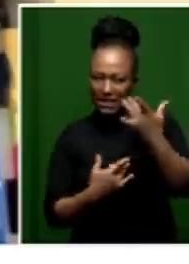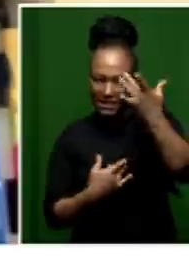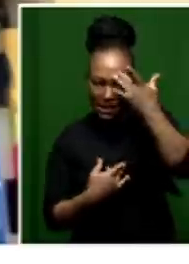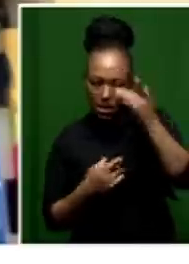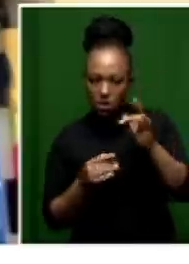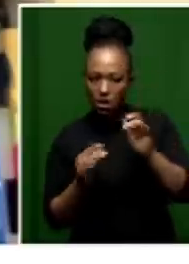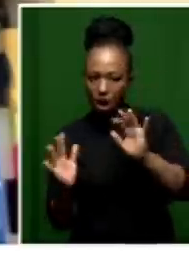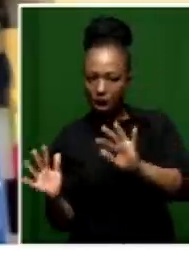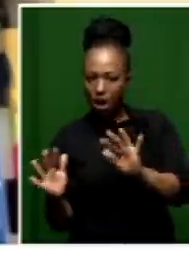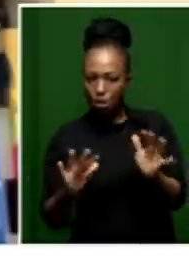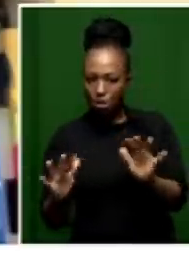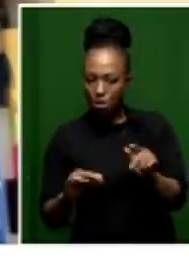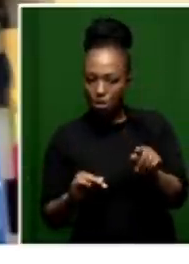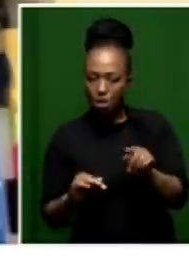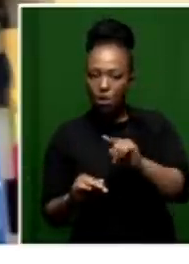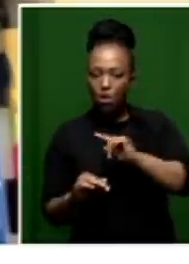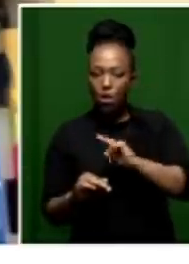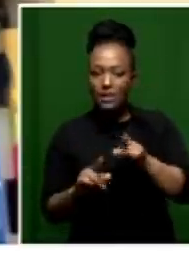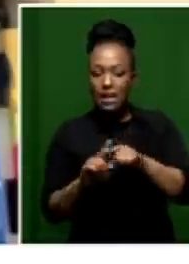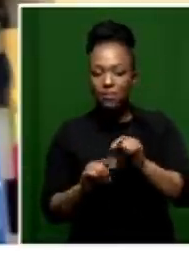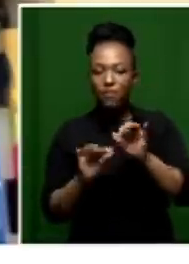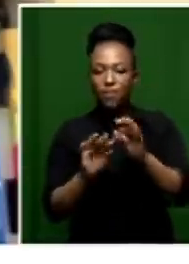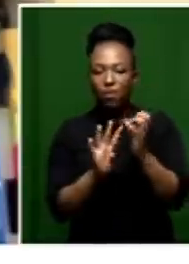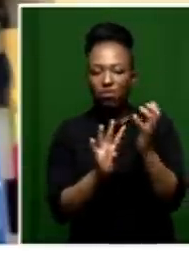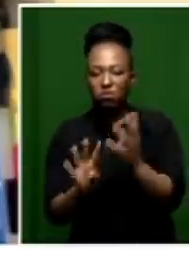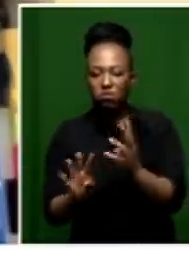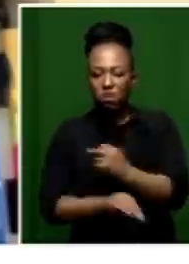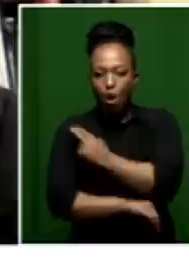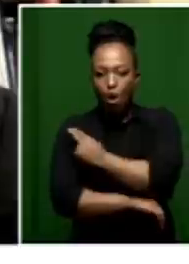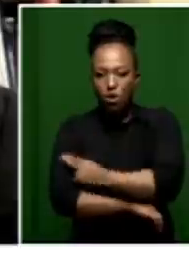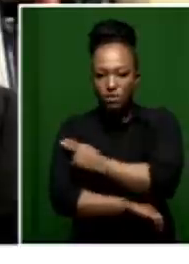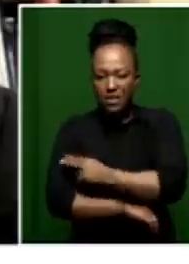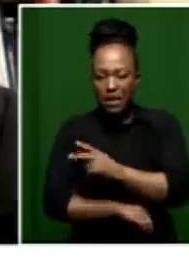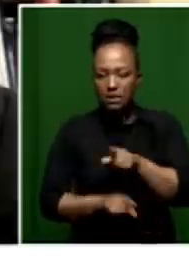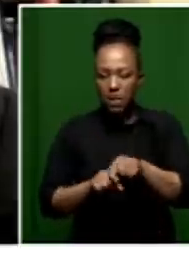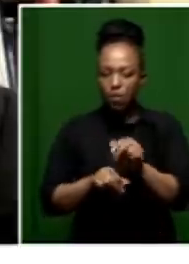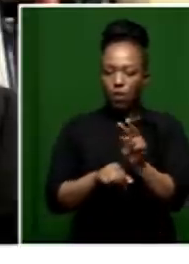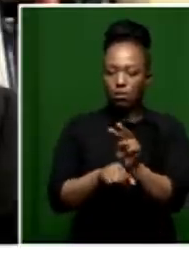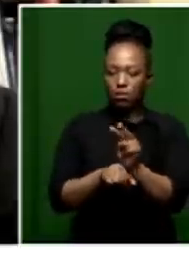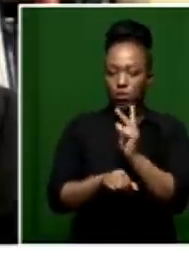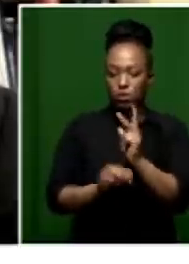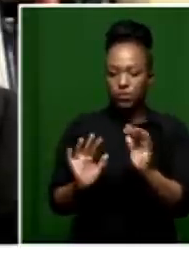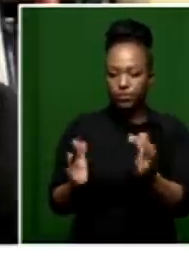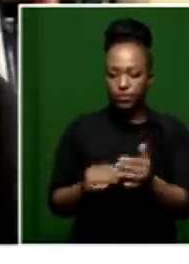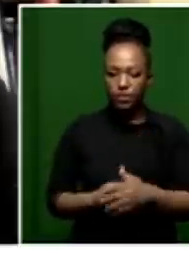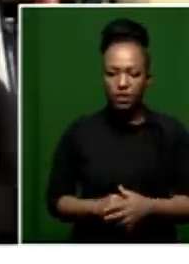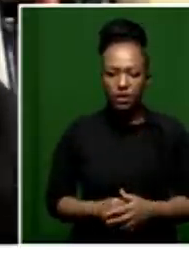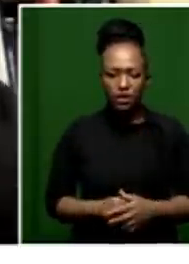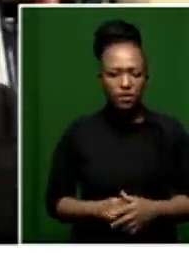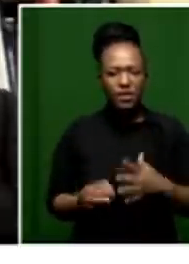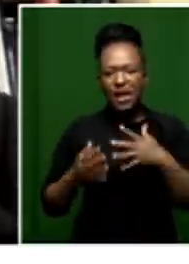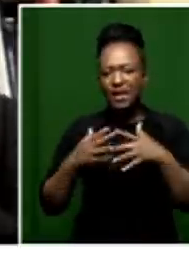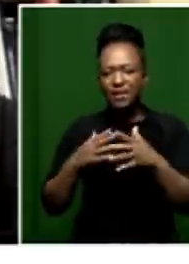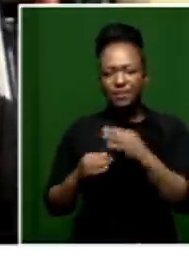carefully, especially on the rate of hospitalizations. Prof, any indication as to the origins of this